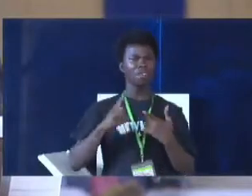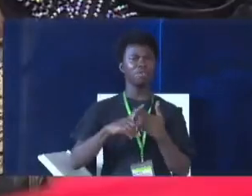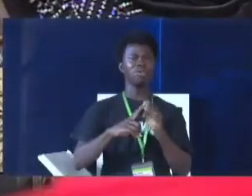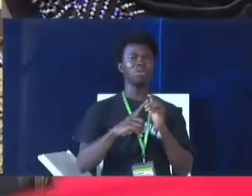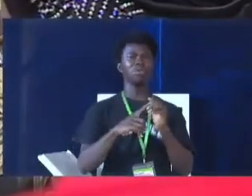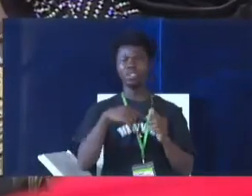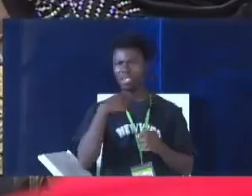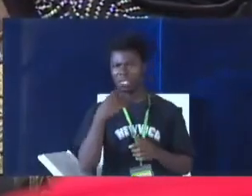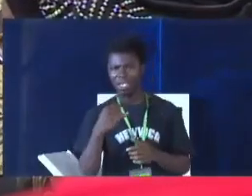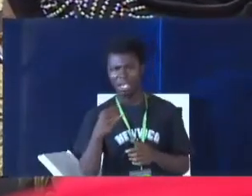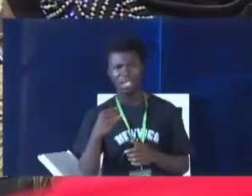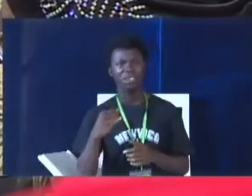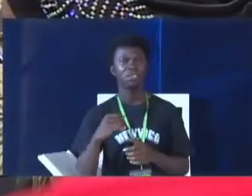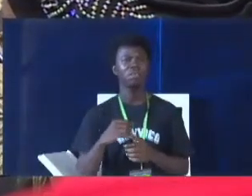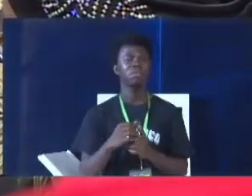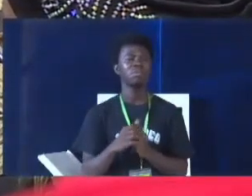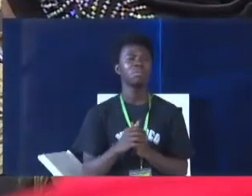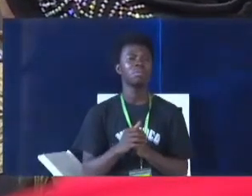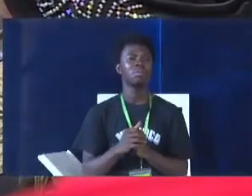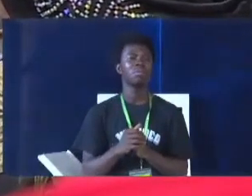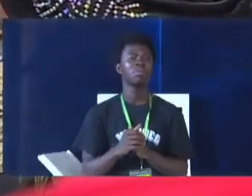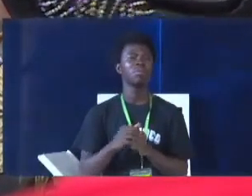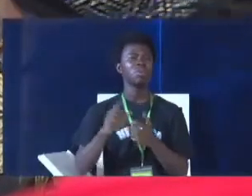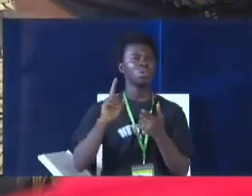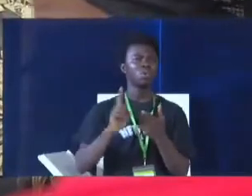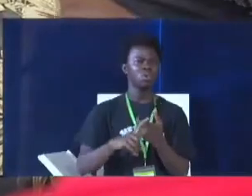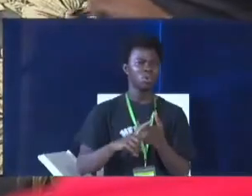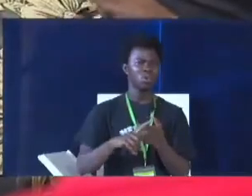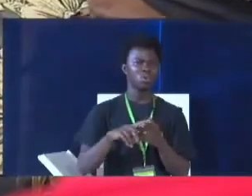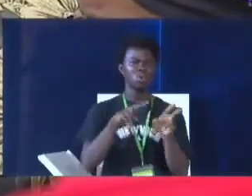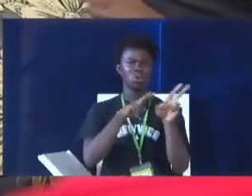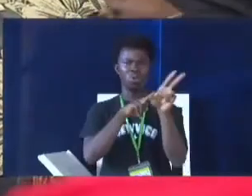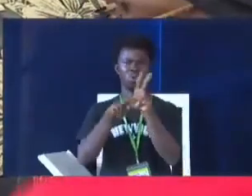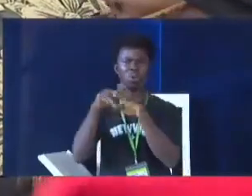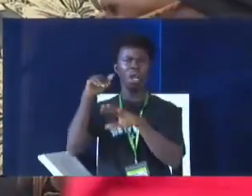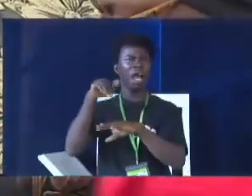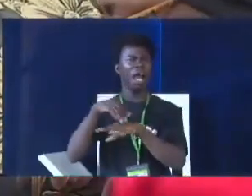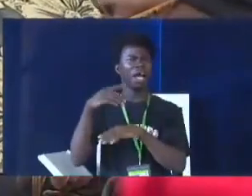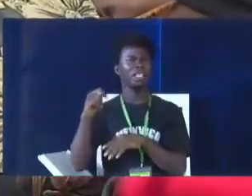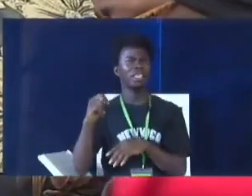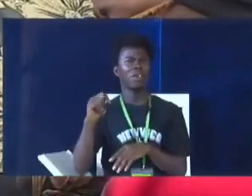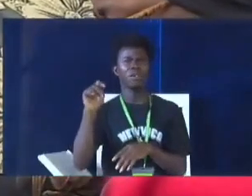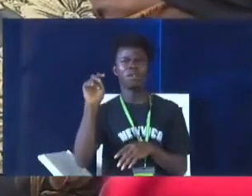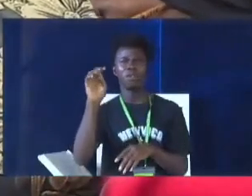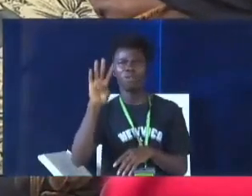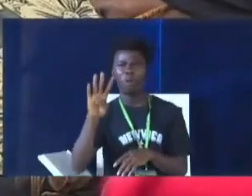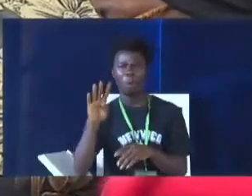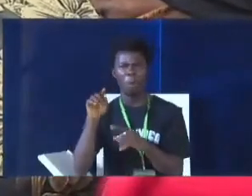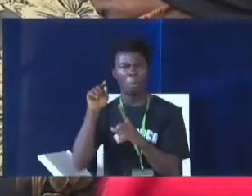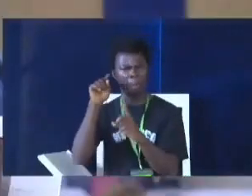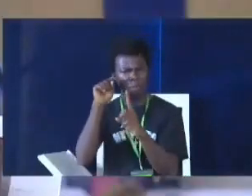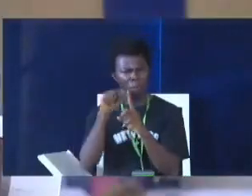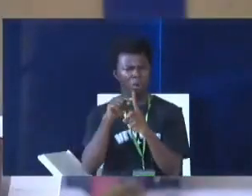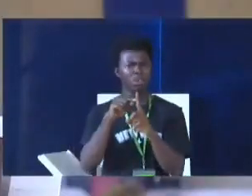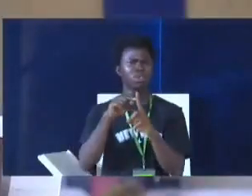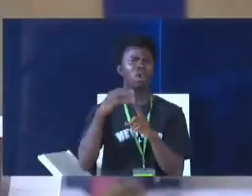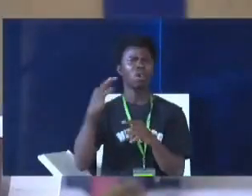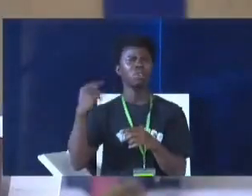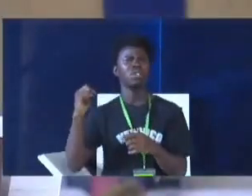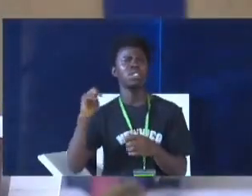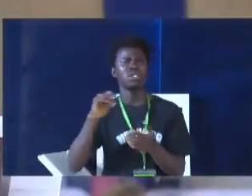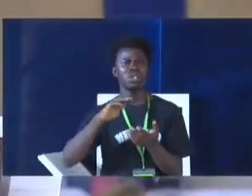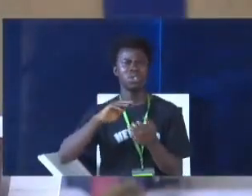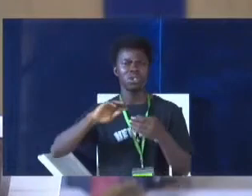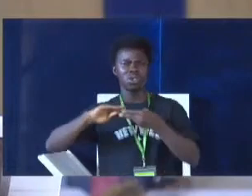And so that takes us to look at 4 points from the story of Joseph within the time we have. Point